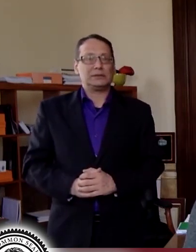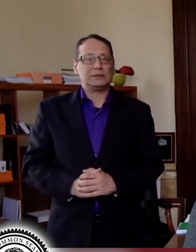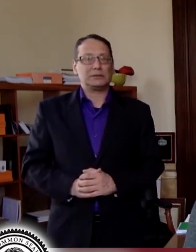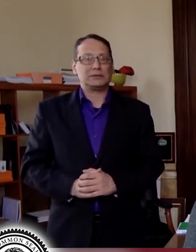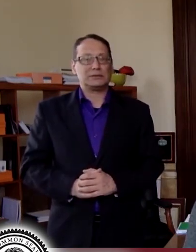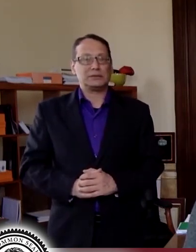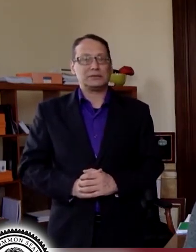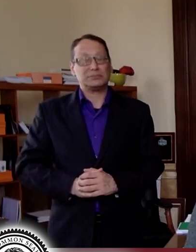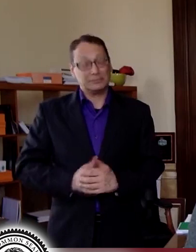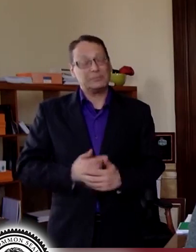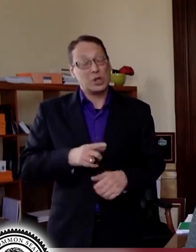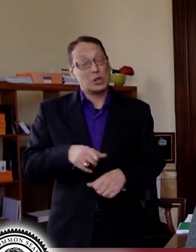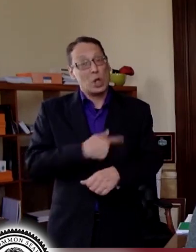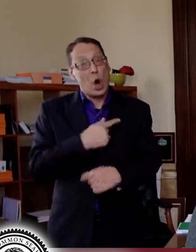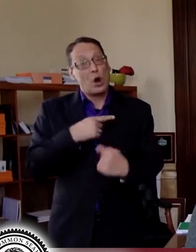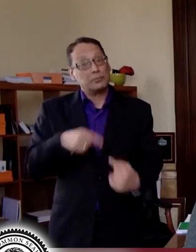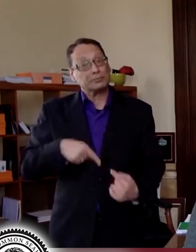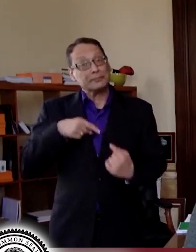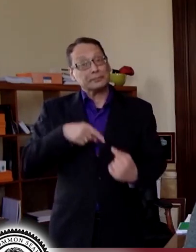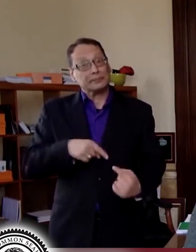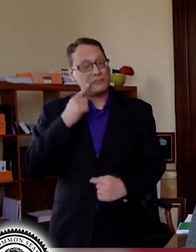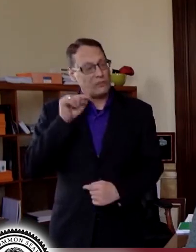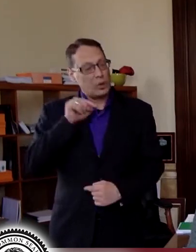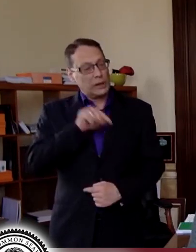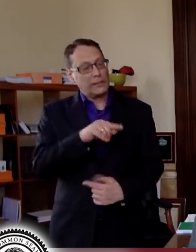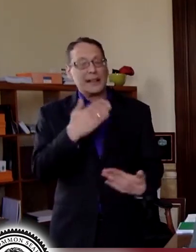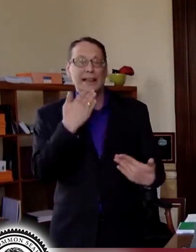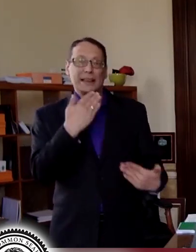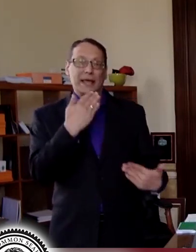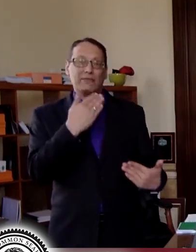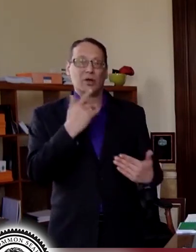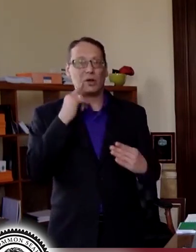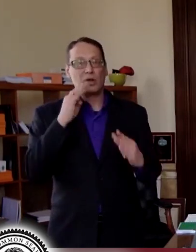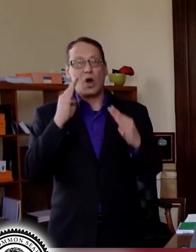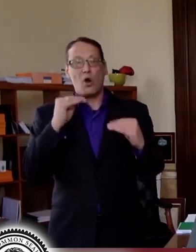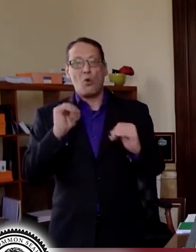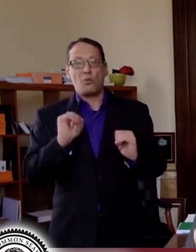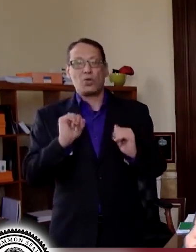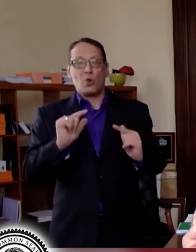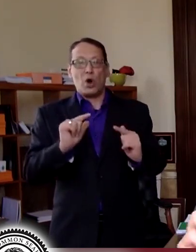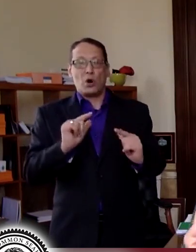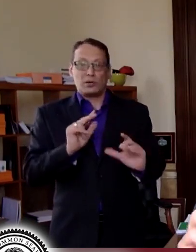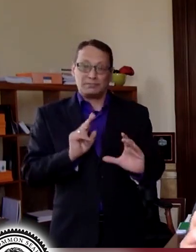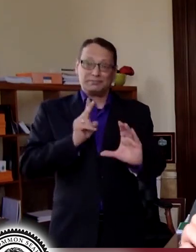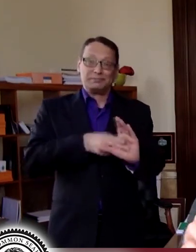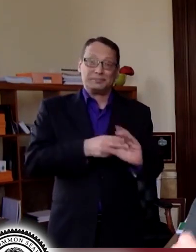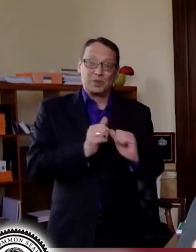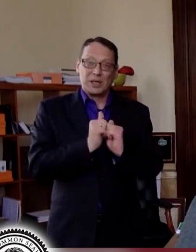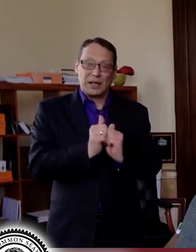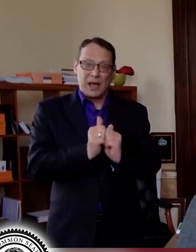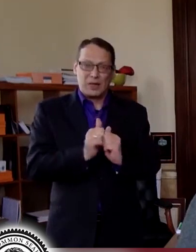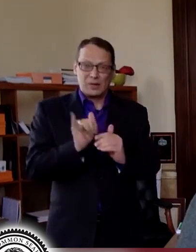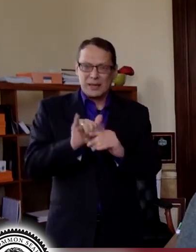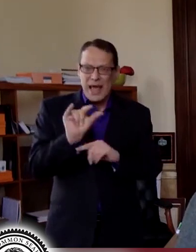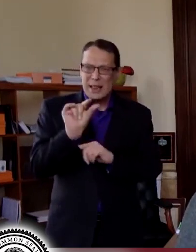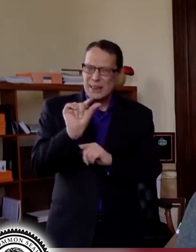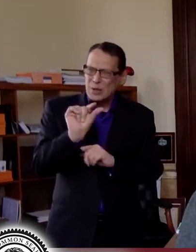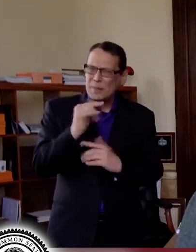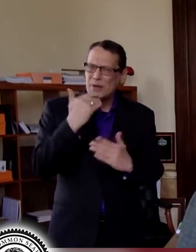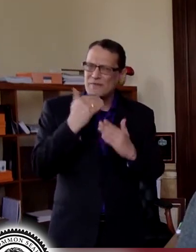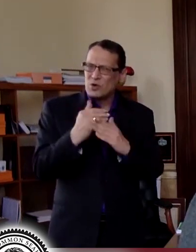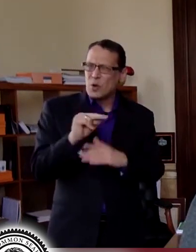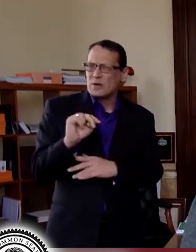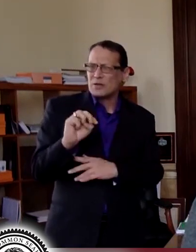it's been a long road for him, and I'm very thankful for that. I hope you all will join me in just, that little bit of good